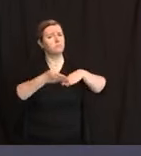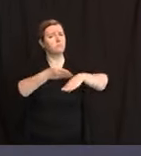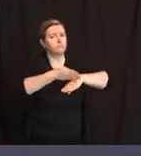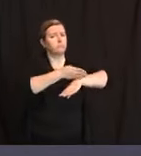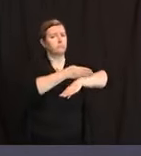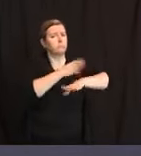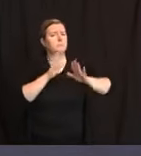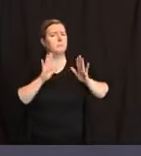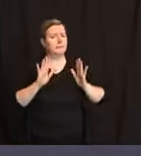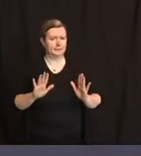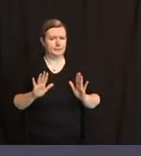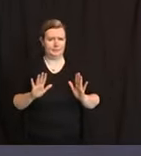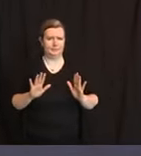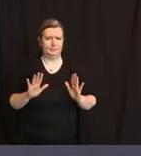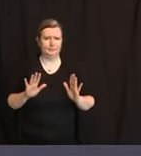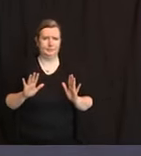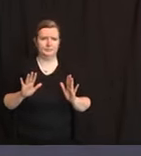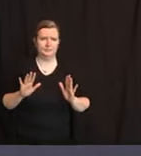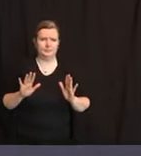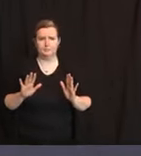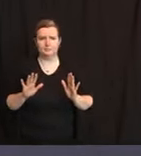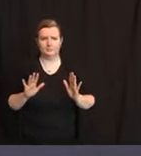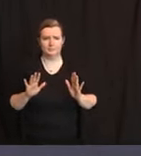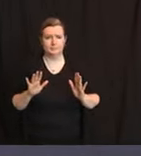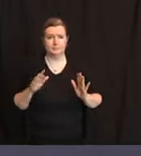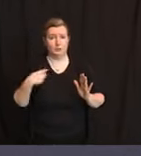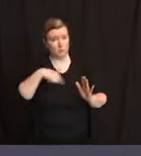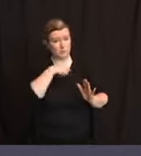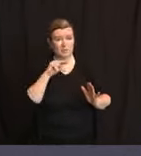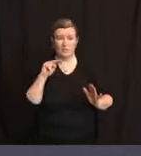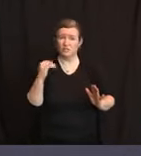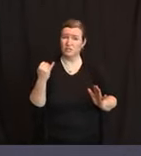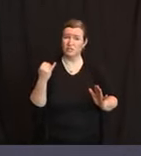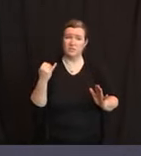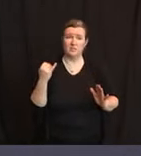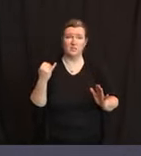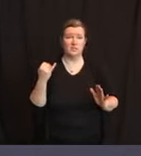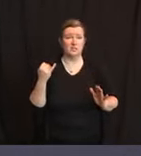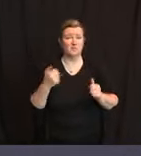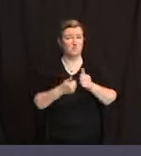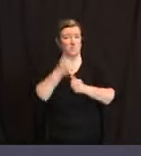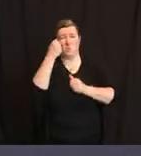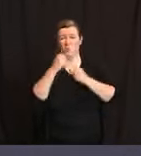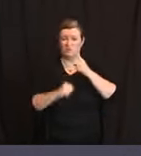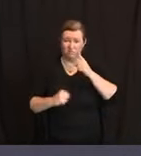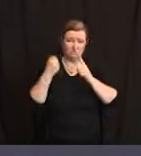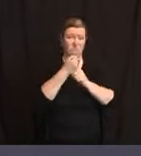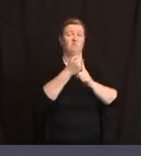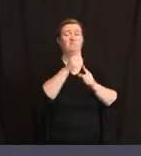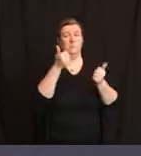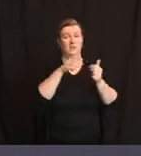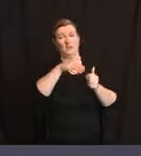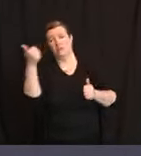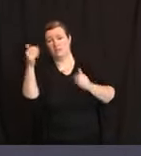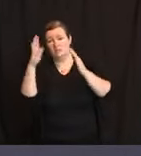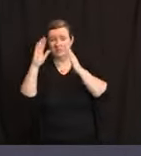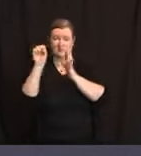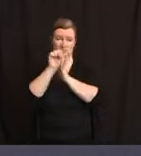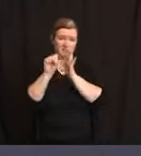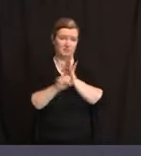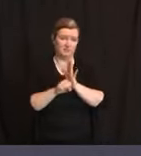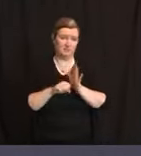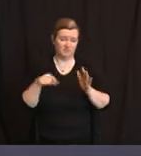we are arguably the most impacted, as we speak now, state in America. And